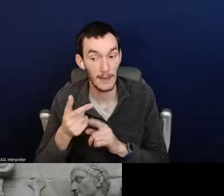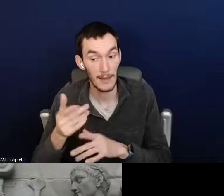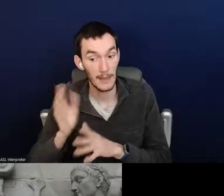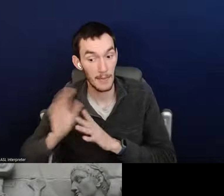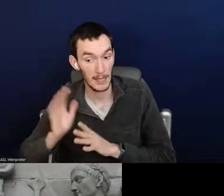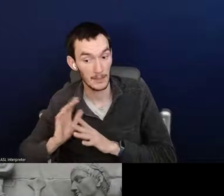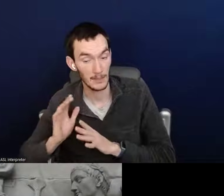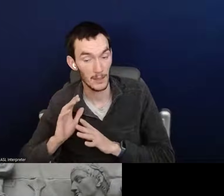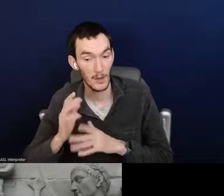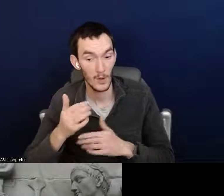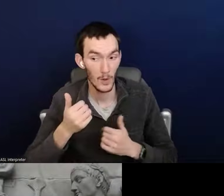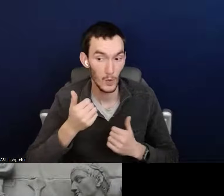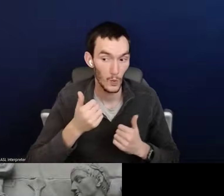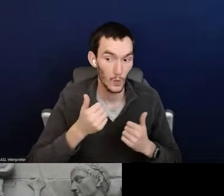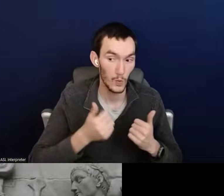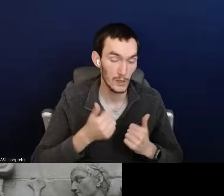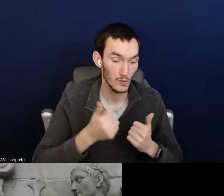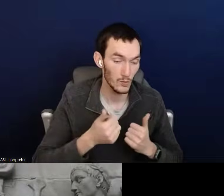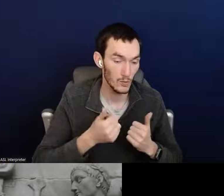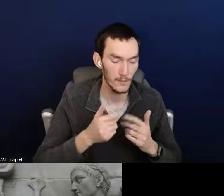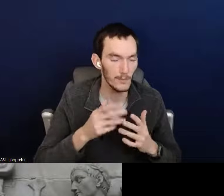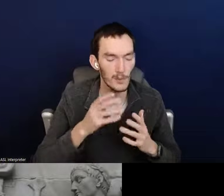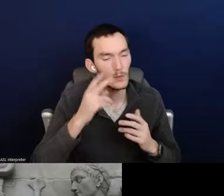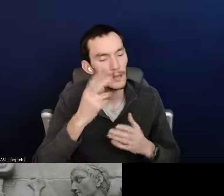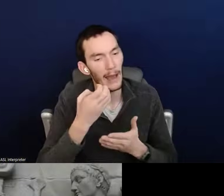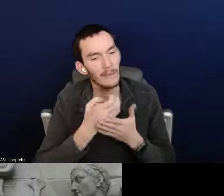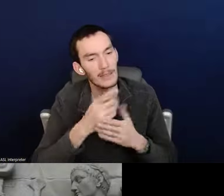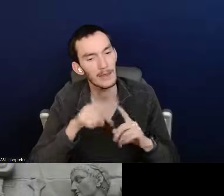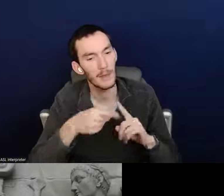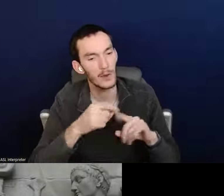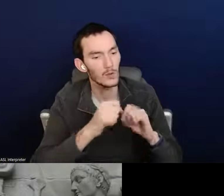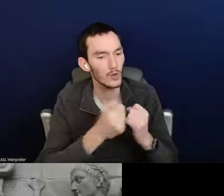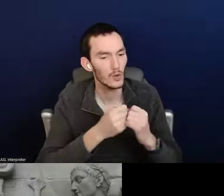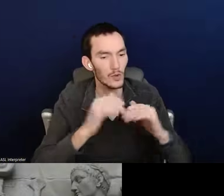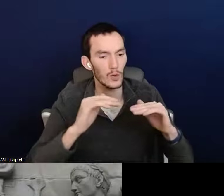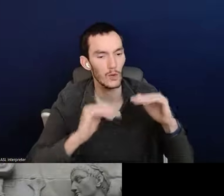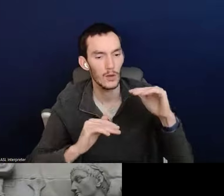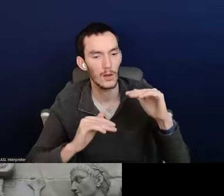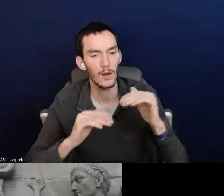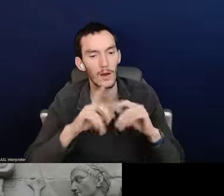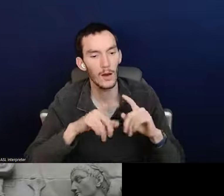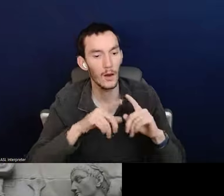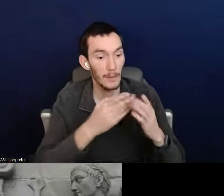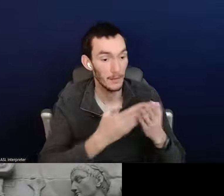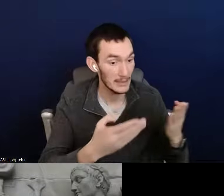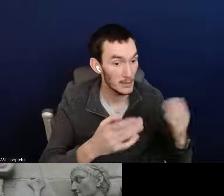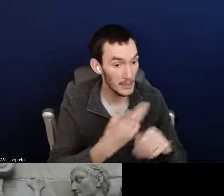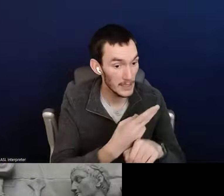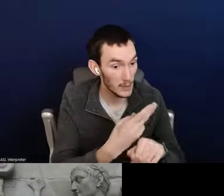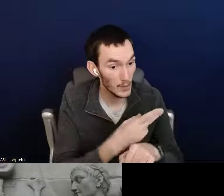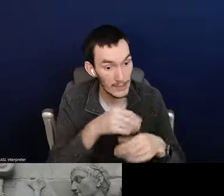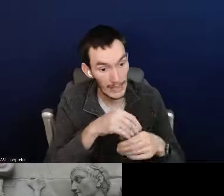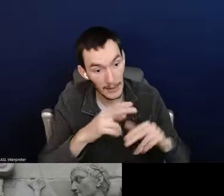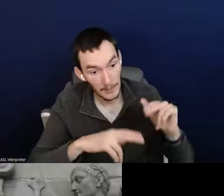about do you see evidence of social differentiation in terms of materials being used in the